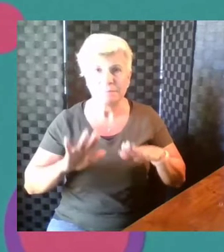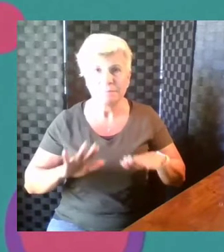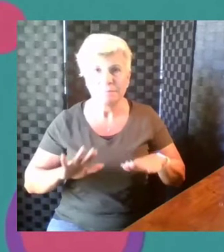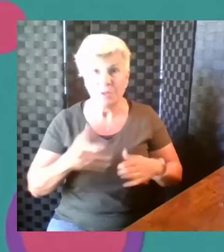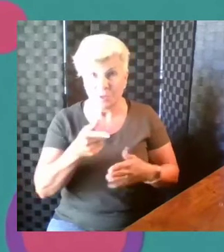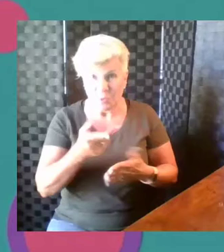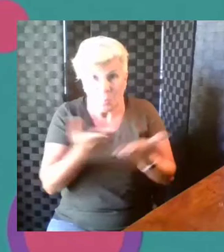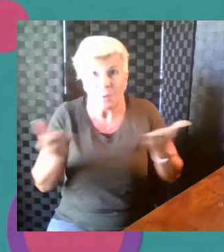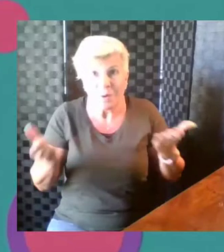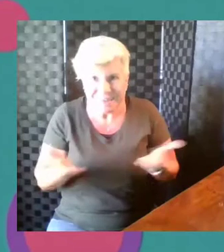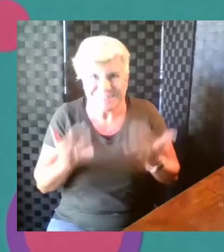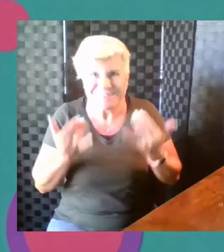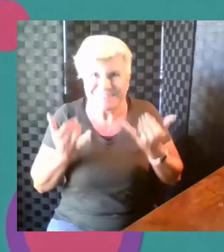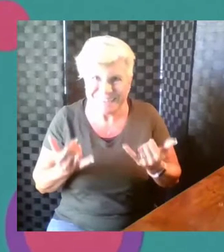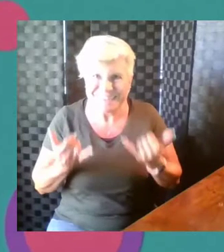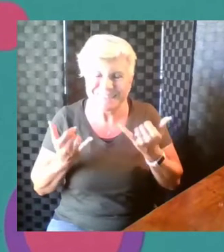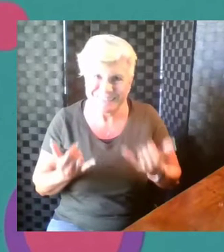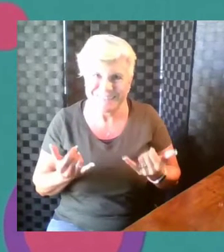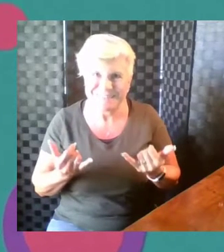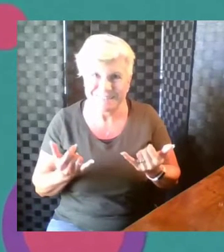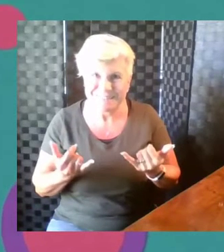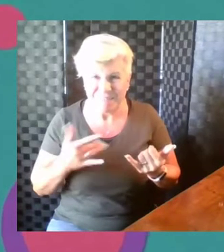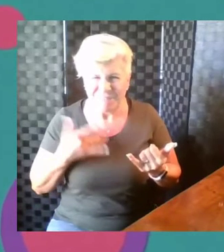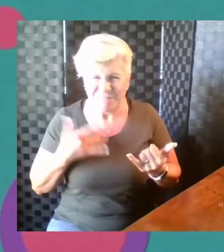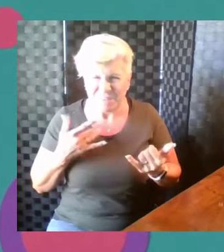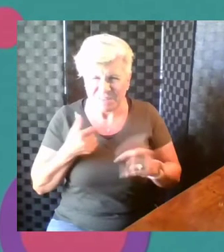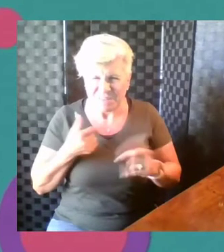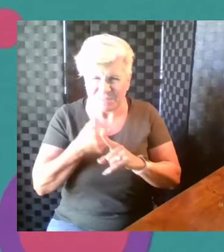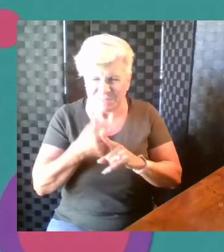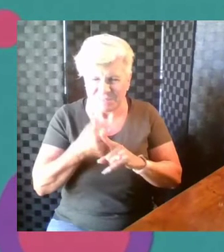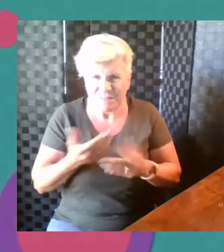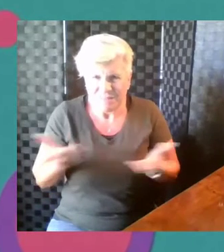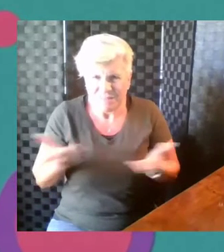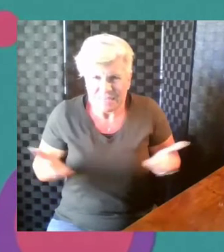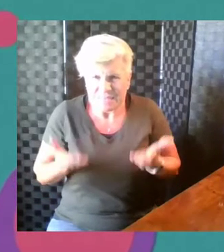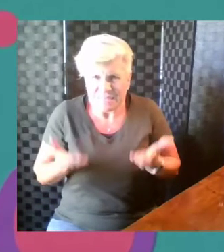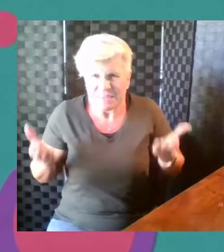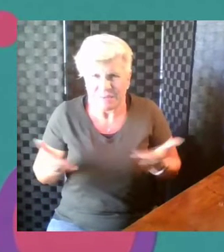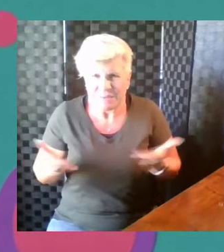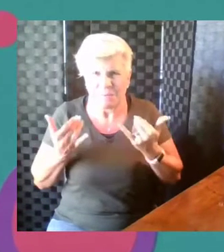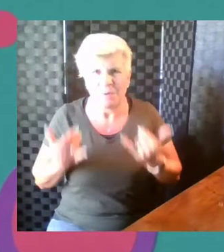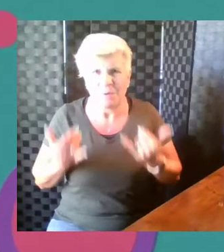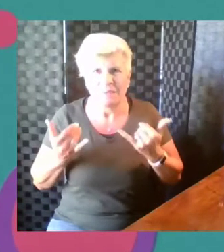You are here right now. Can you feel that?